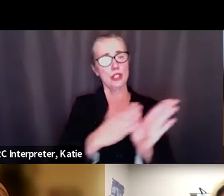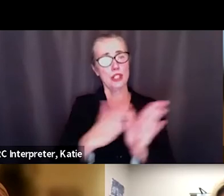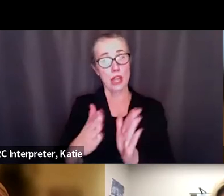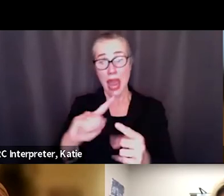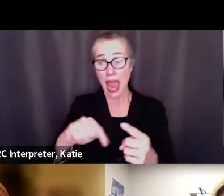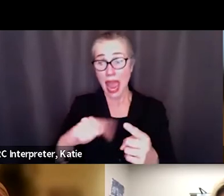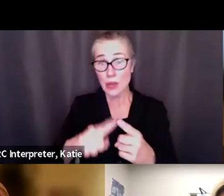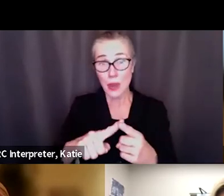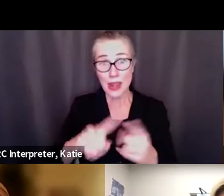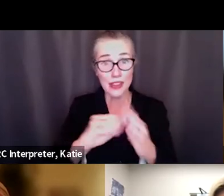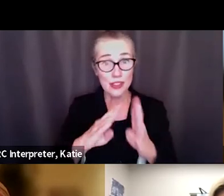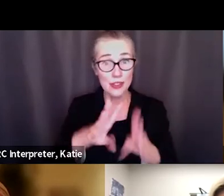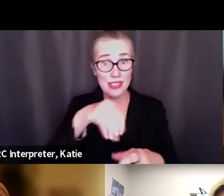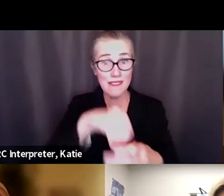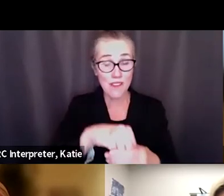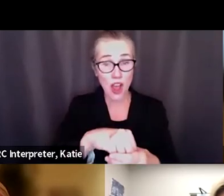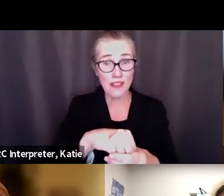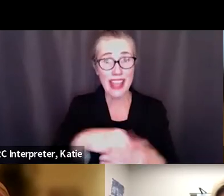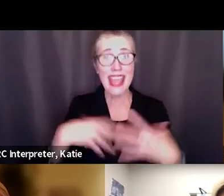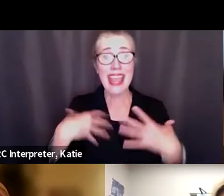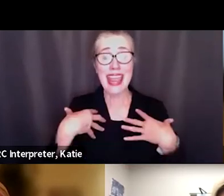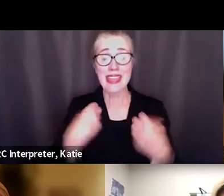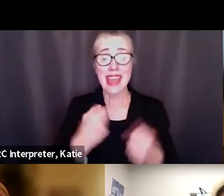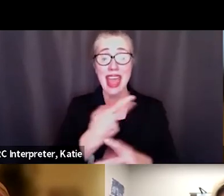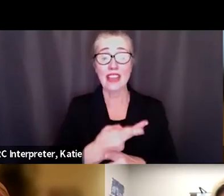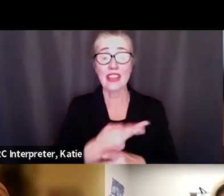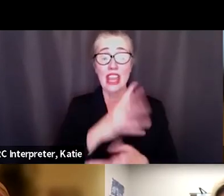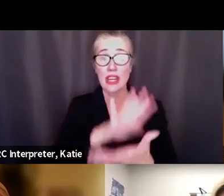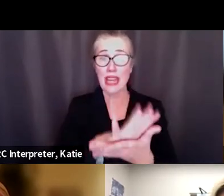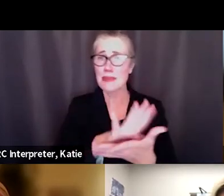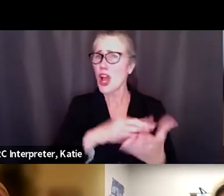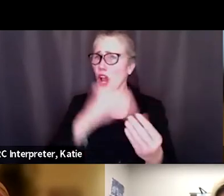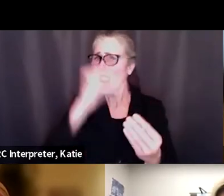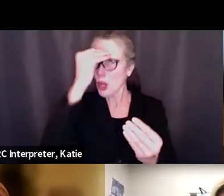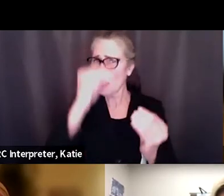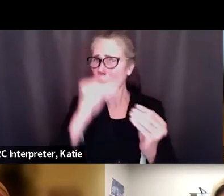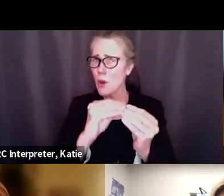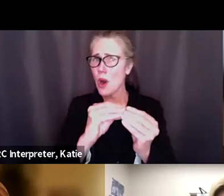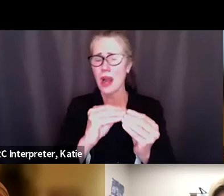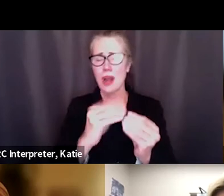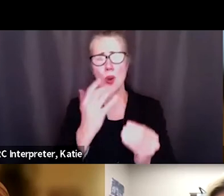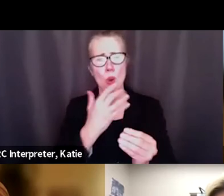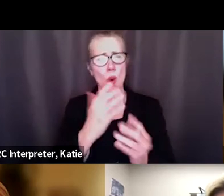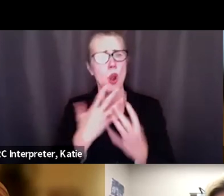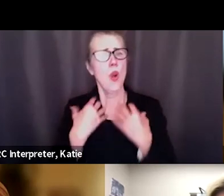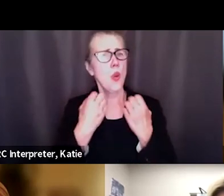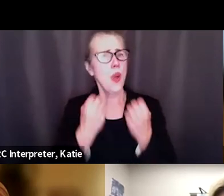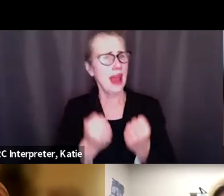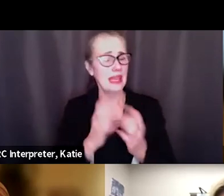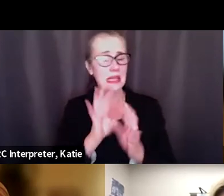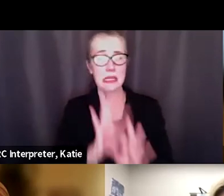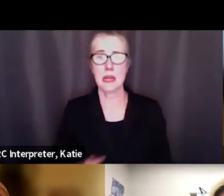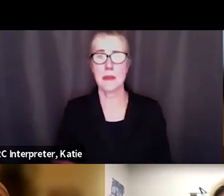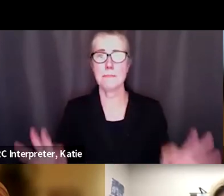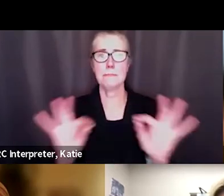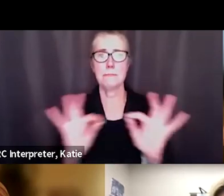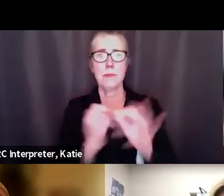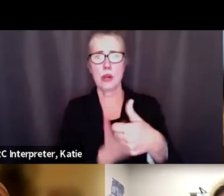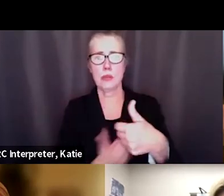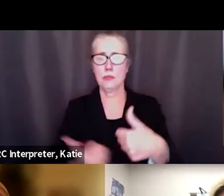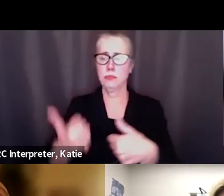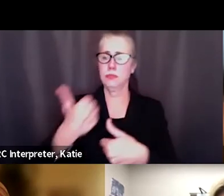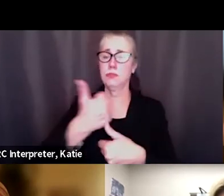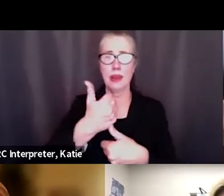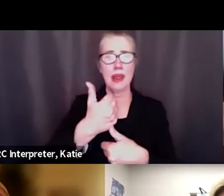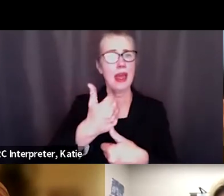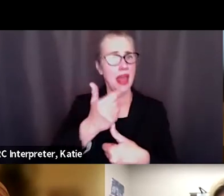academy are able to learn more about how important wellness overall is they will